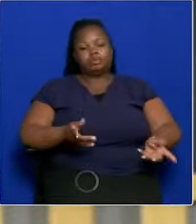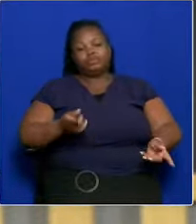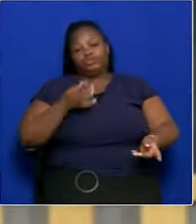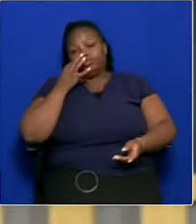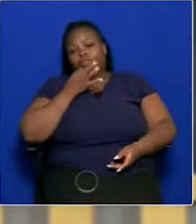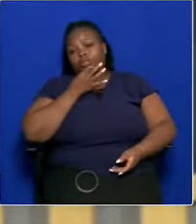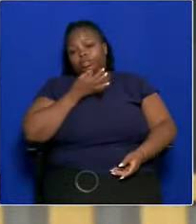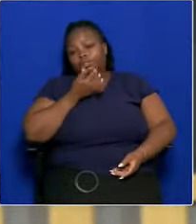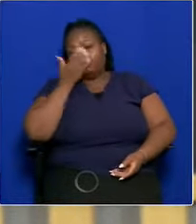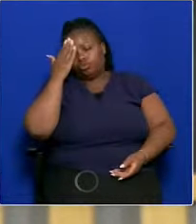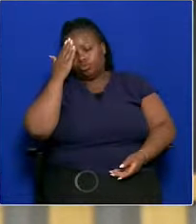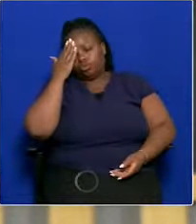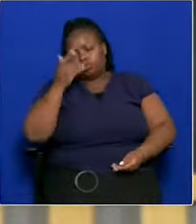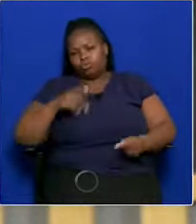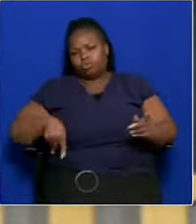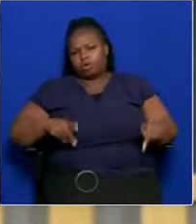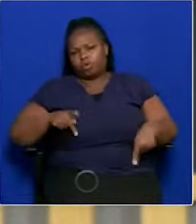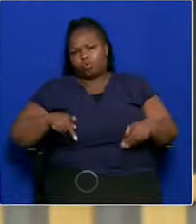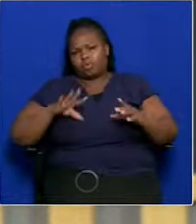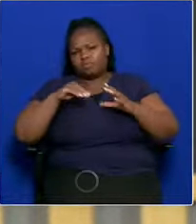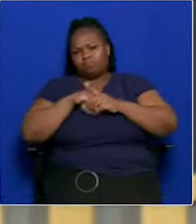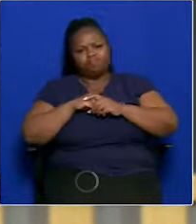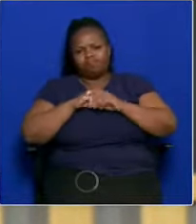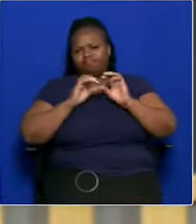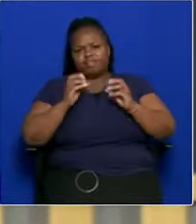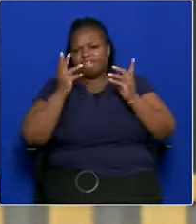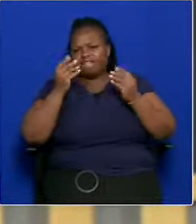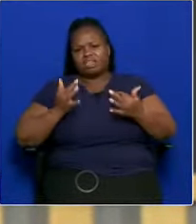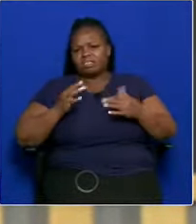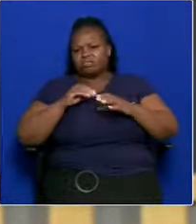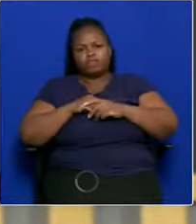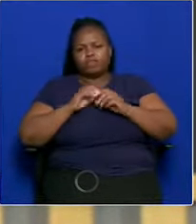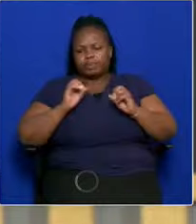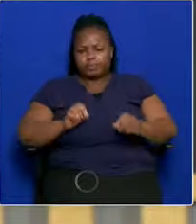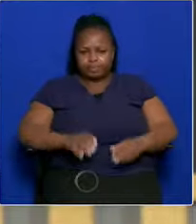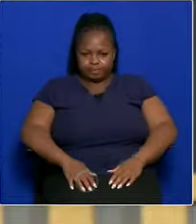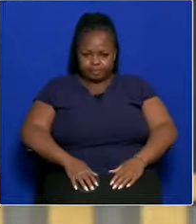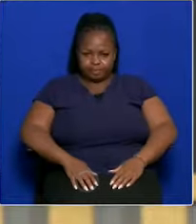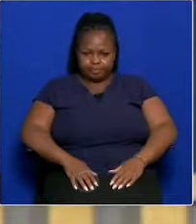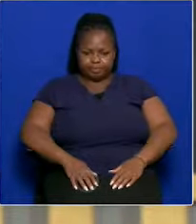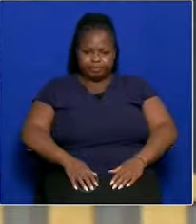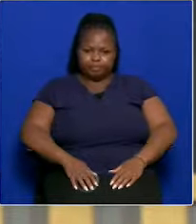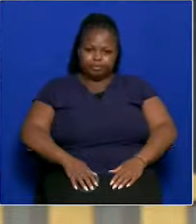you have nothing to do with these things. Can you see